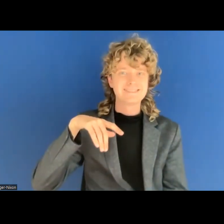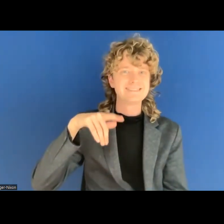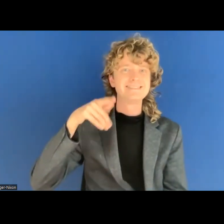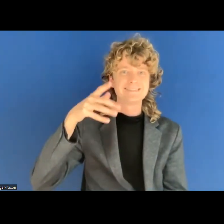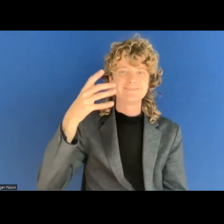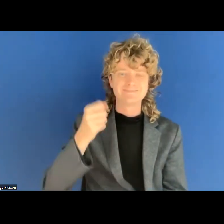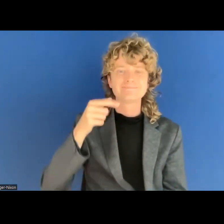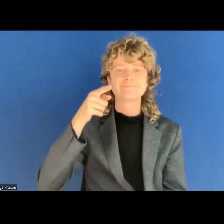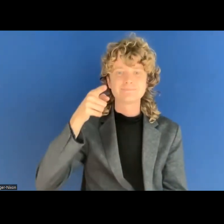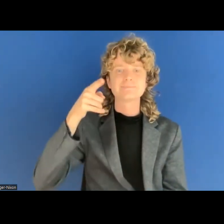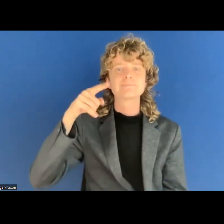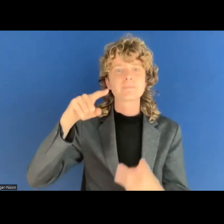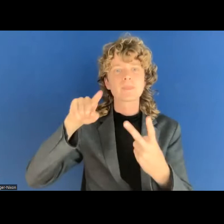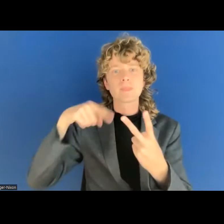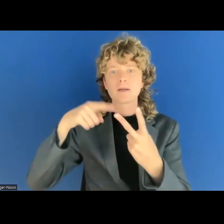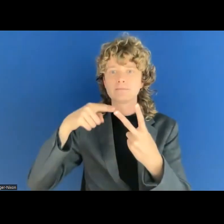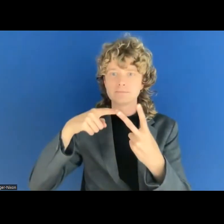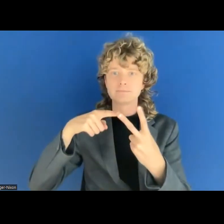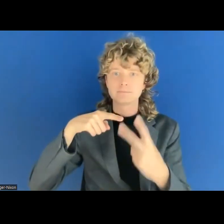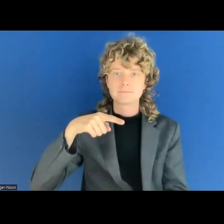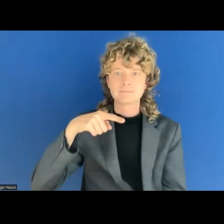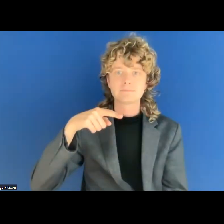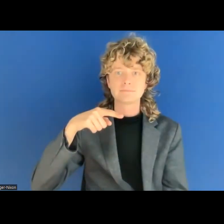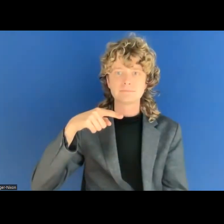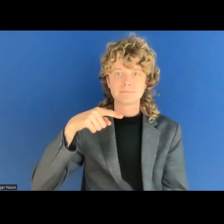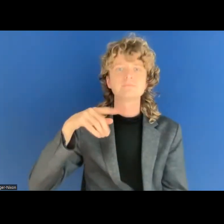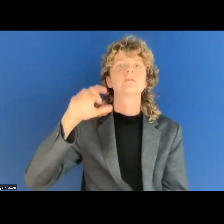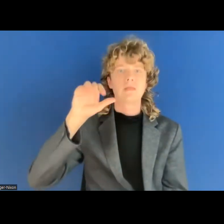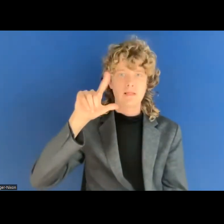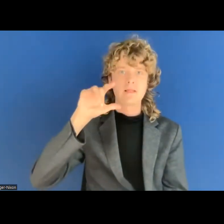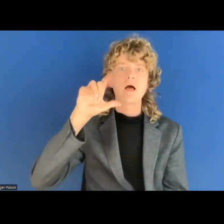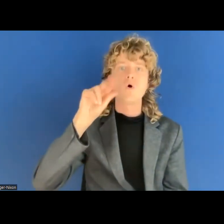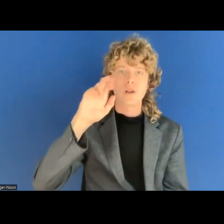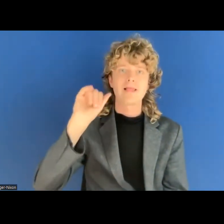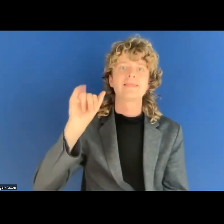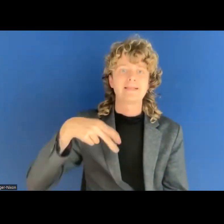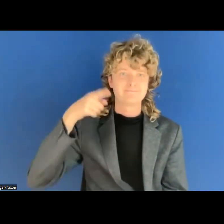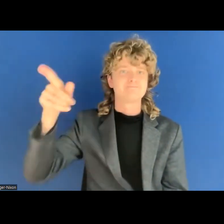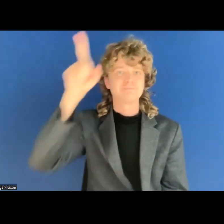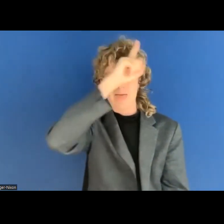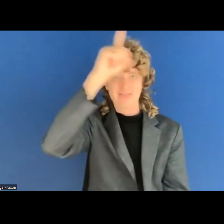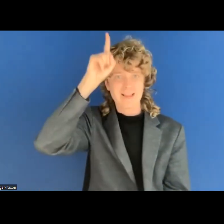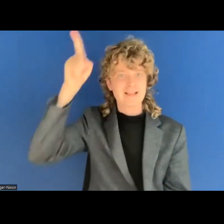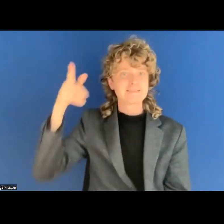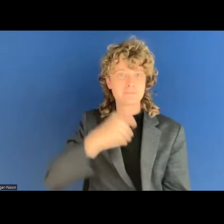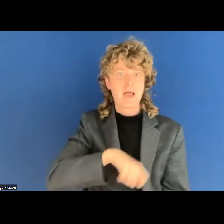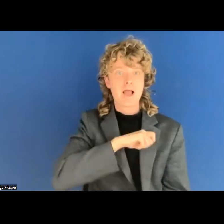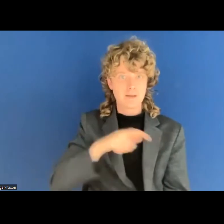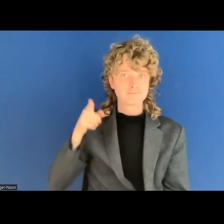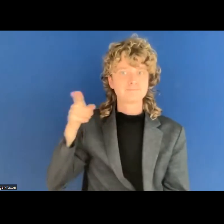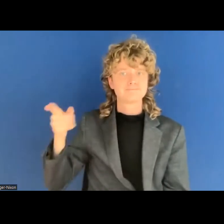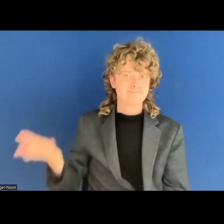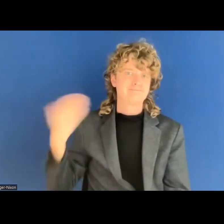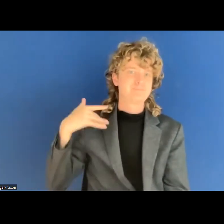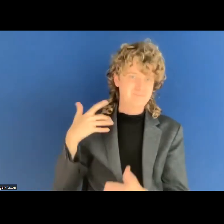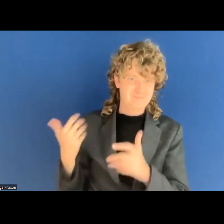an expert in Spanish standardization committees on ICT accessibility, and also one of my old friends from the joint working group. From